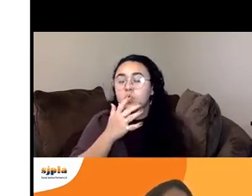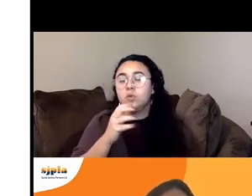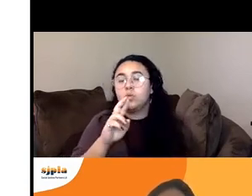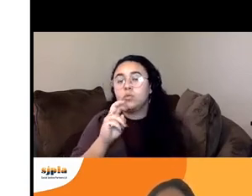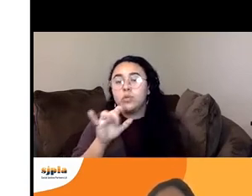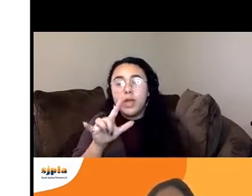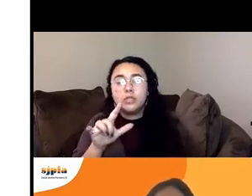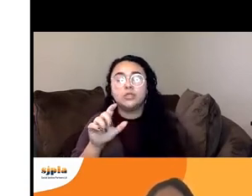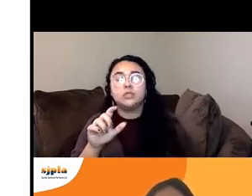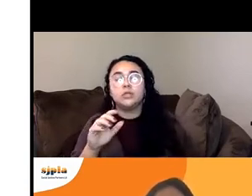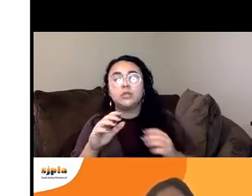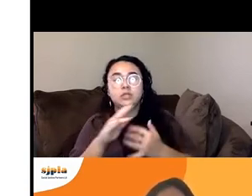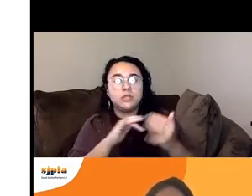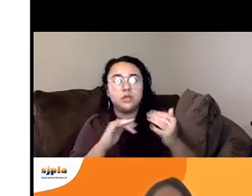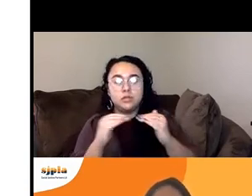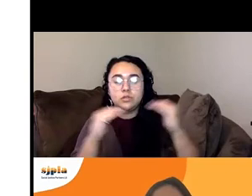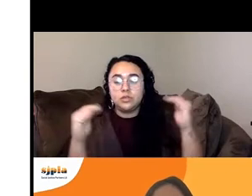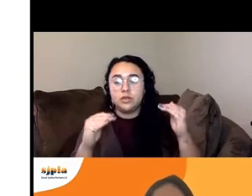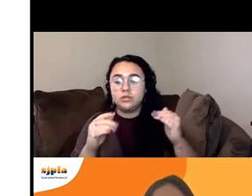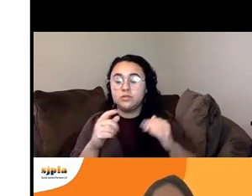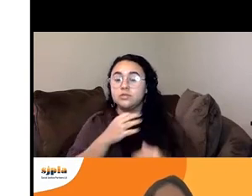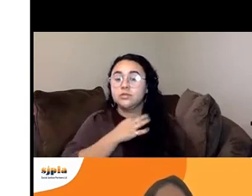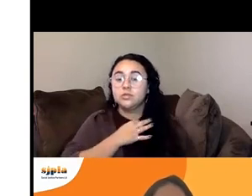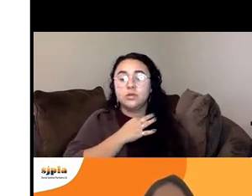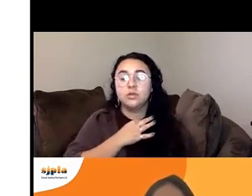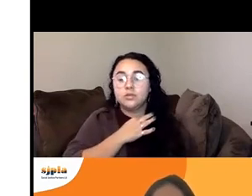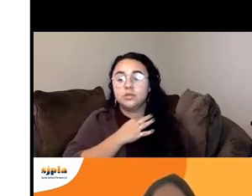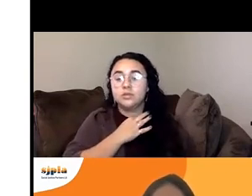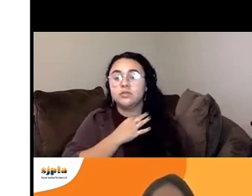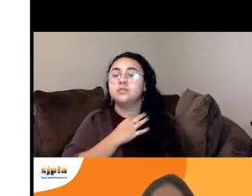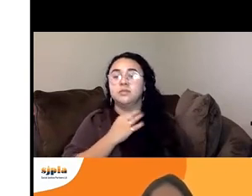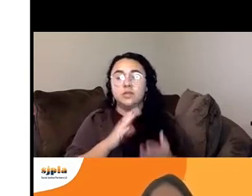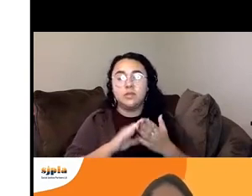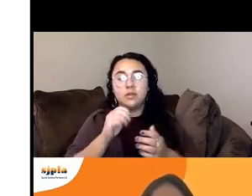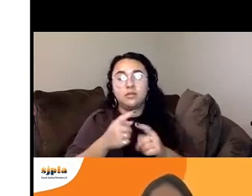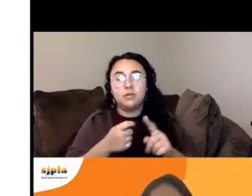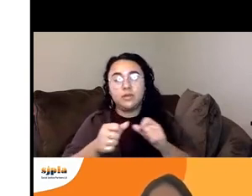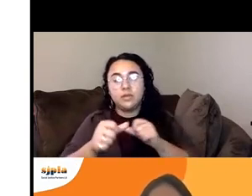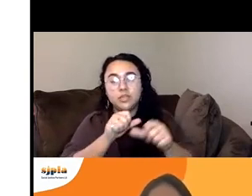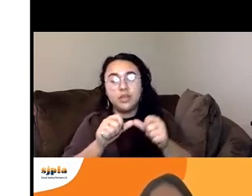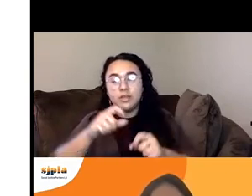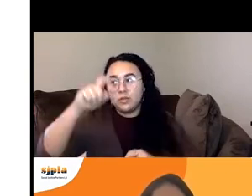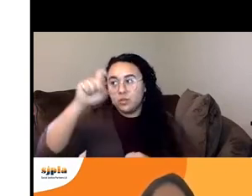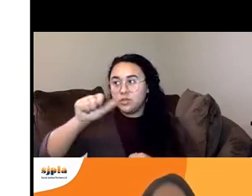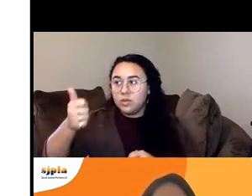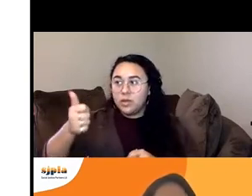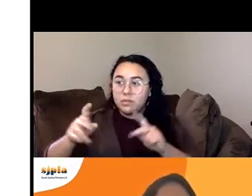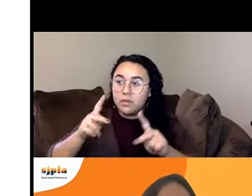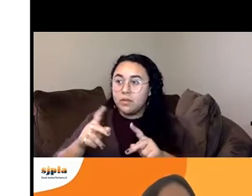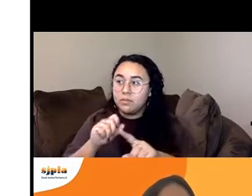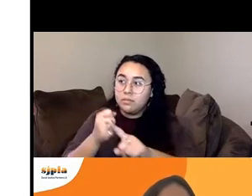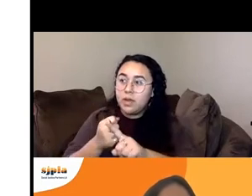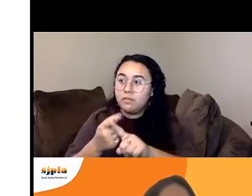come curious and eager to learn from each other, to learn from the wisdom of folks who are most impacted by the issues that they're